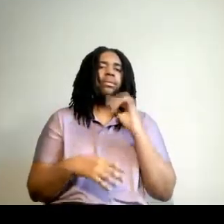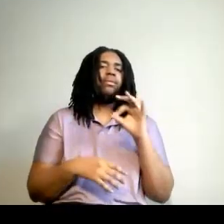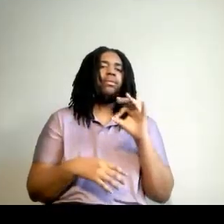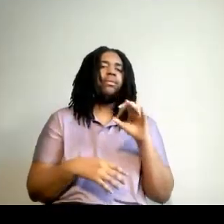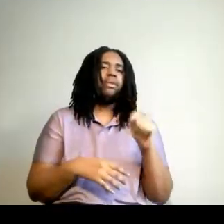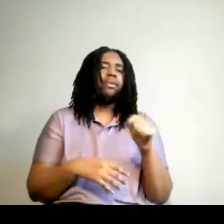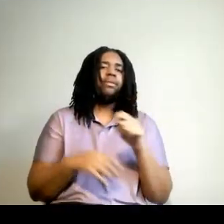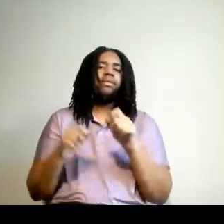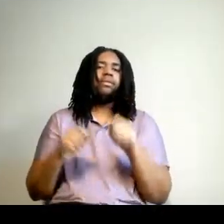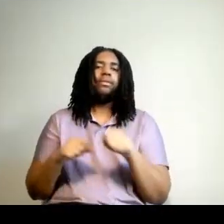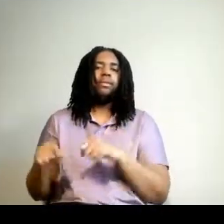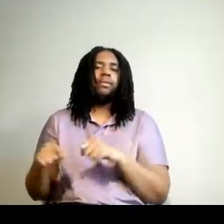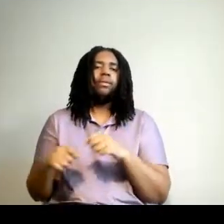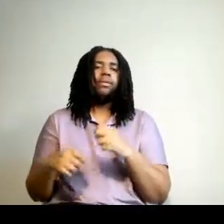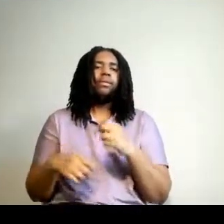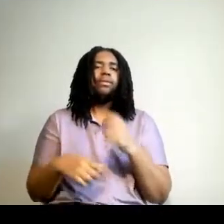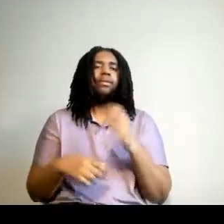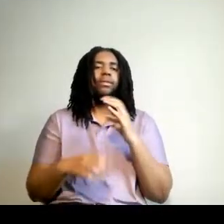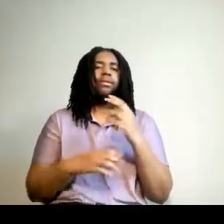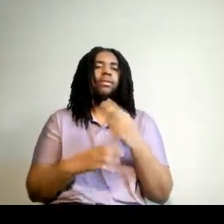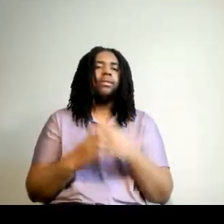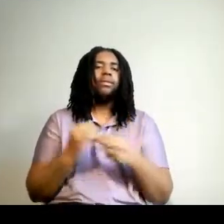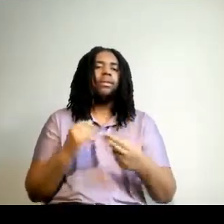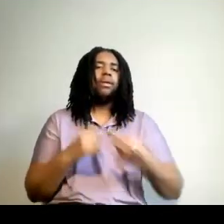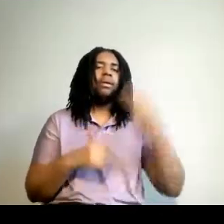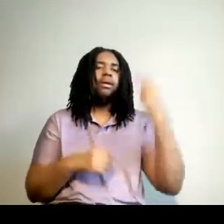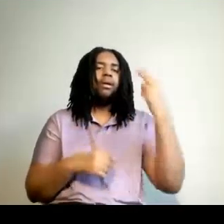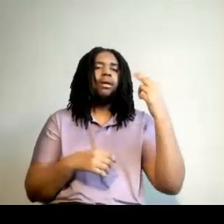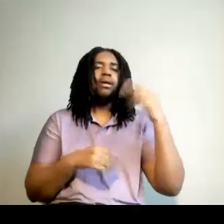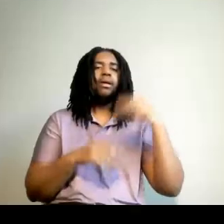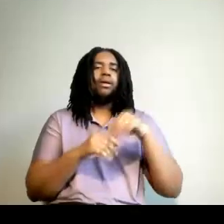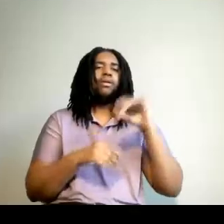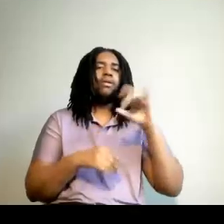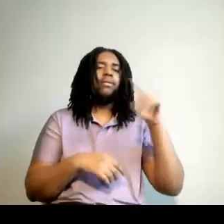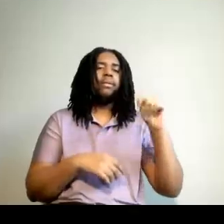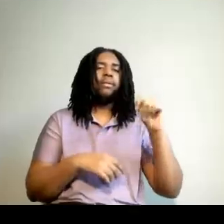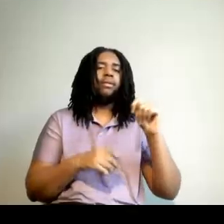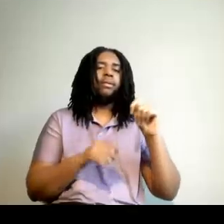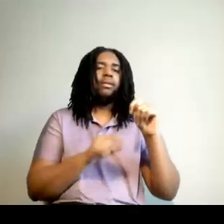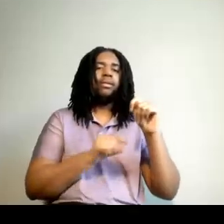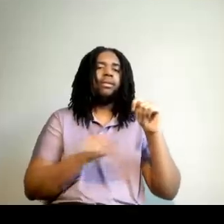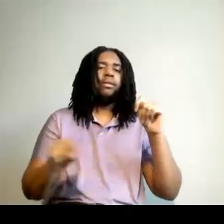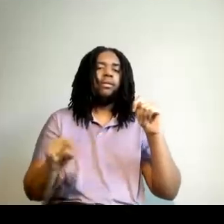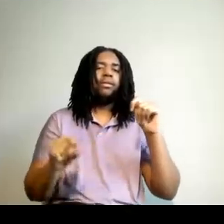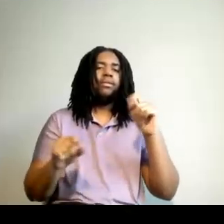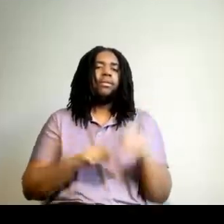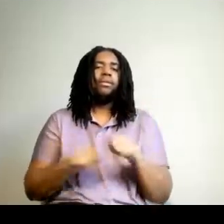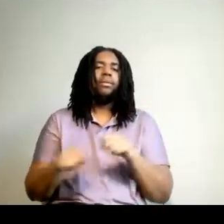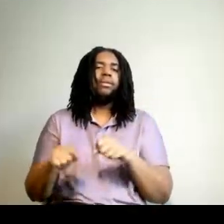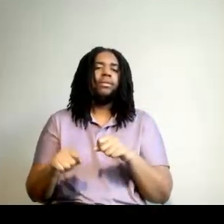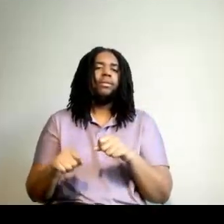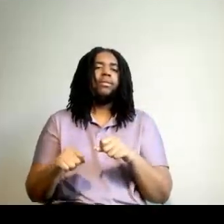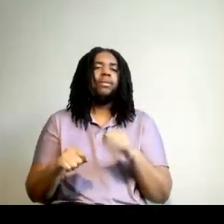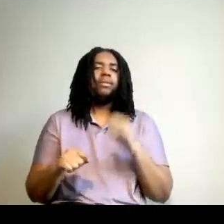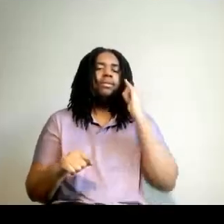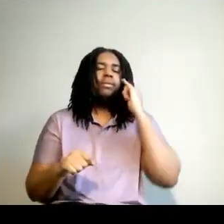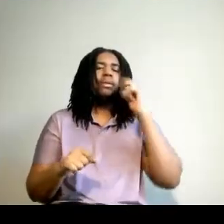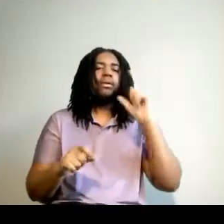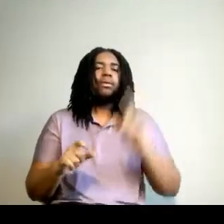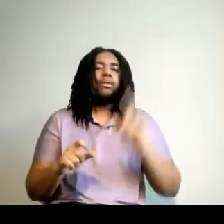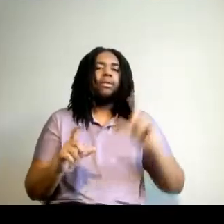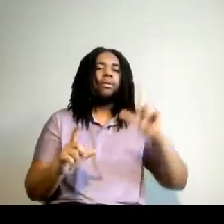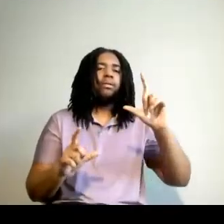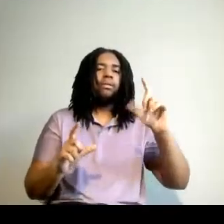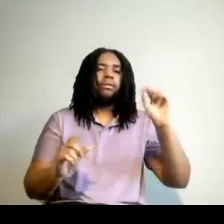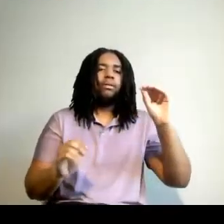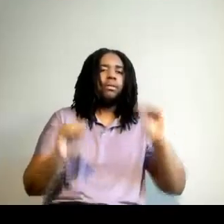looking for things that are both high on the fit and feasibility axis. And if they were lower on one or the other, we needed to go